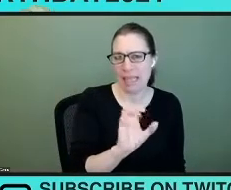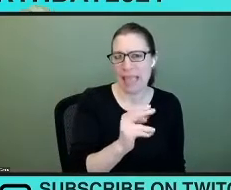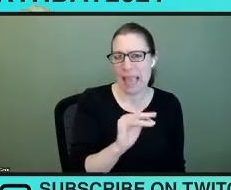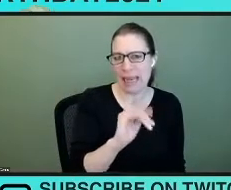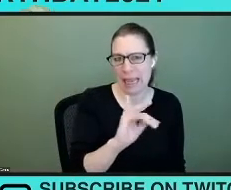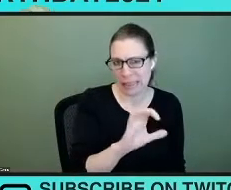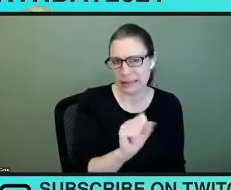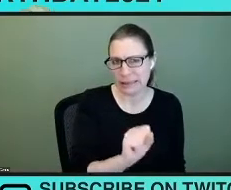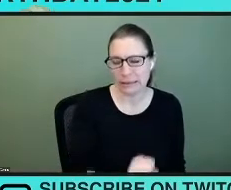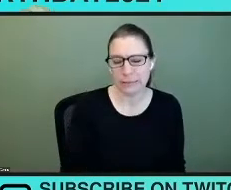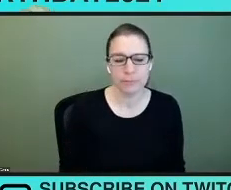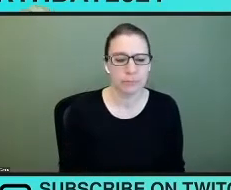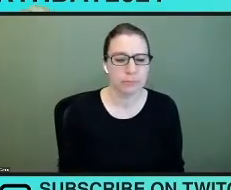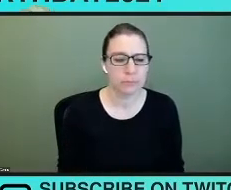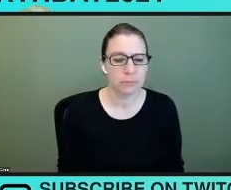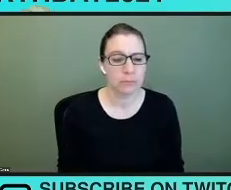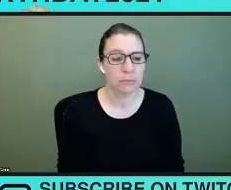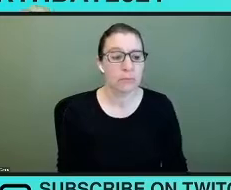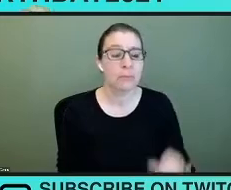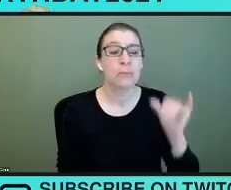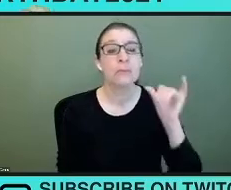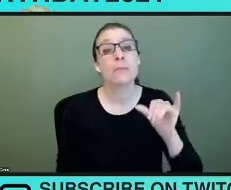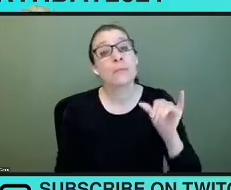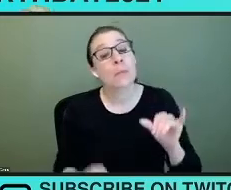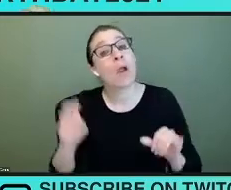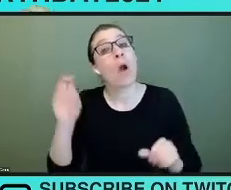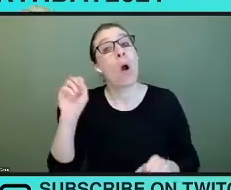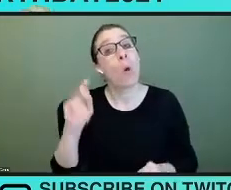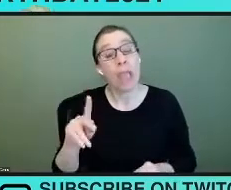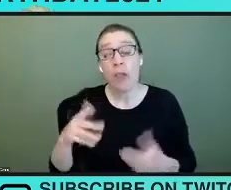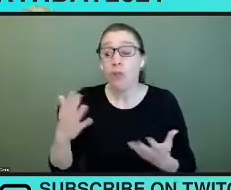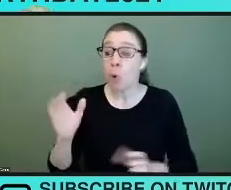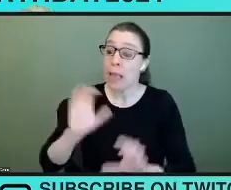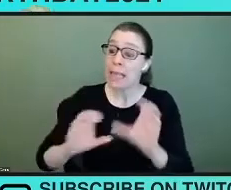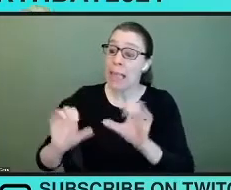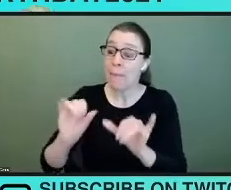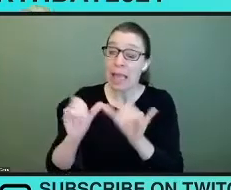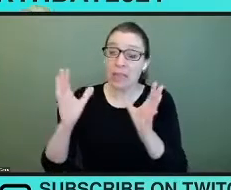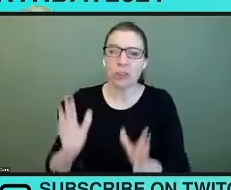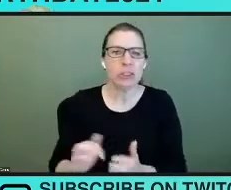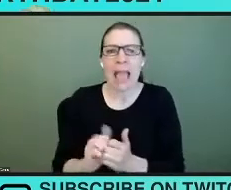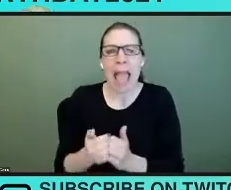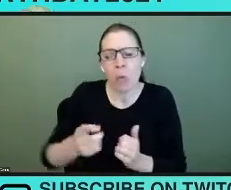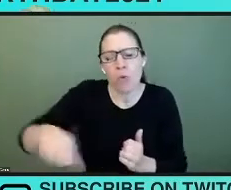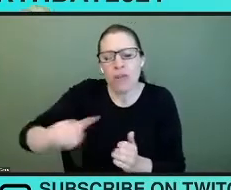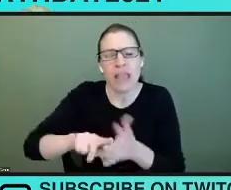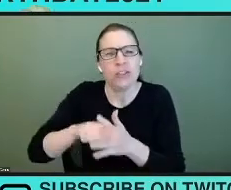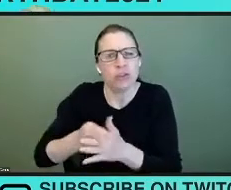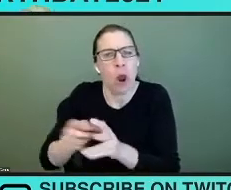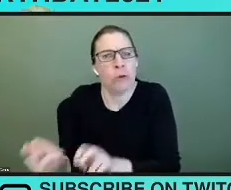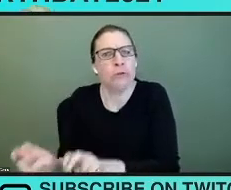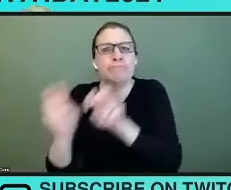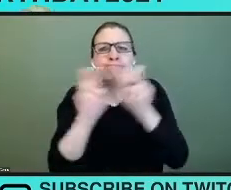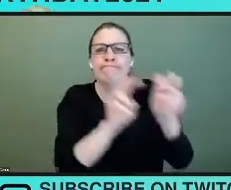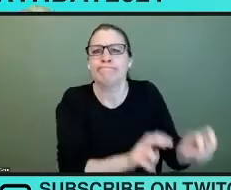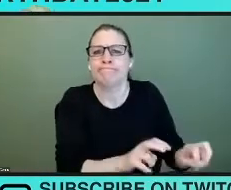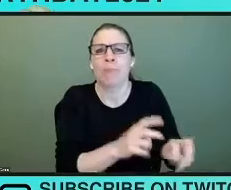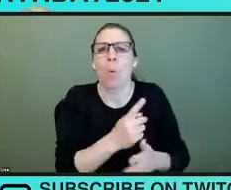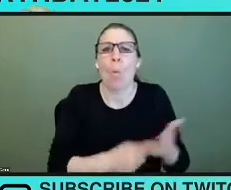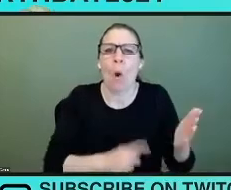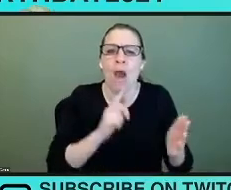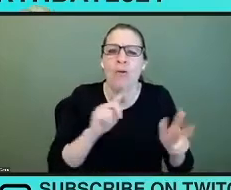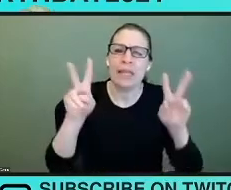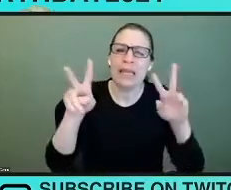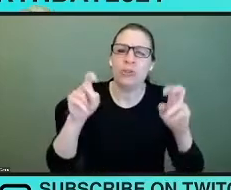So where does the chemical engineer start then to make this transition? Like, what are the outstanding challenges that need to be addressed to really scale this up?